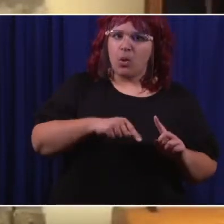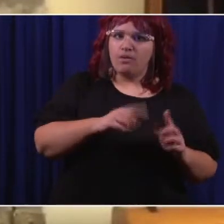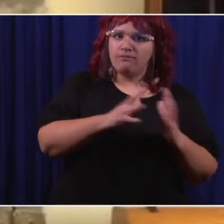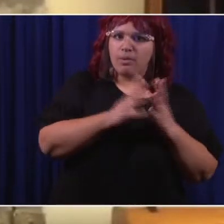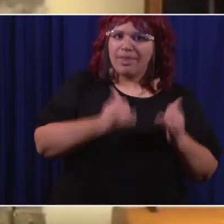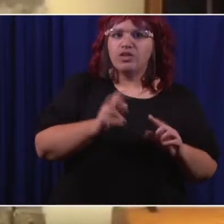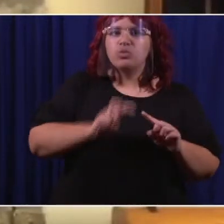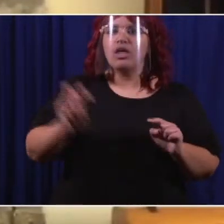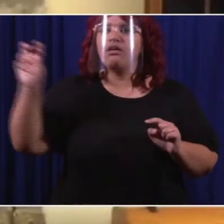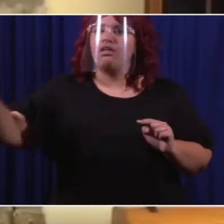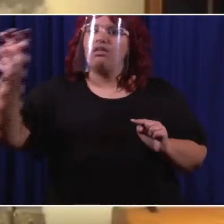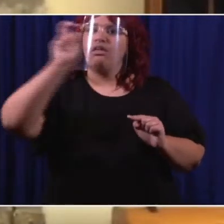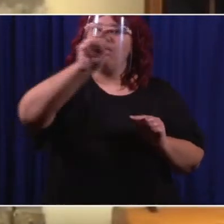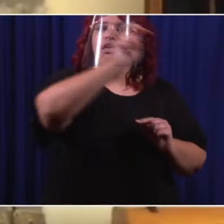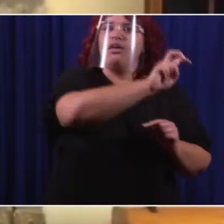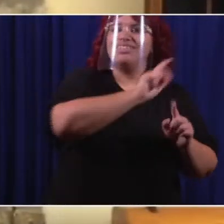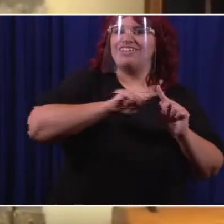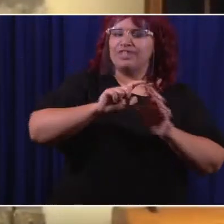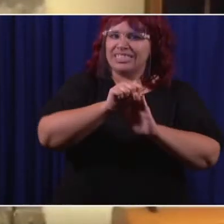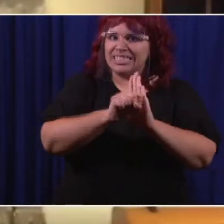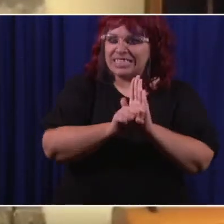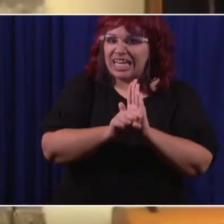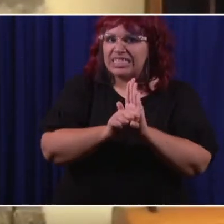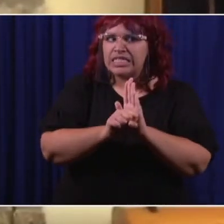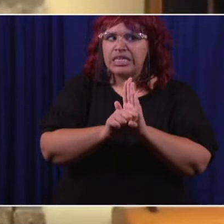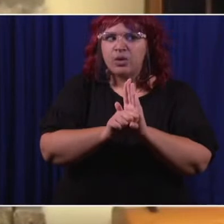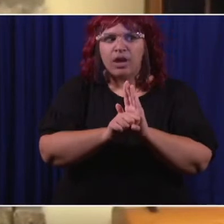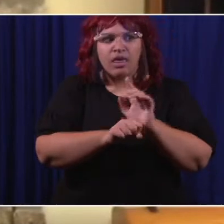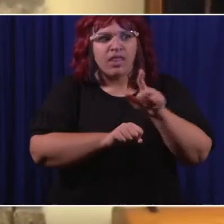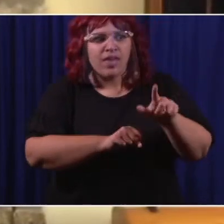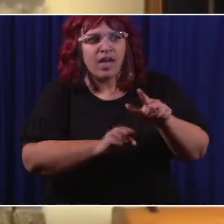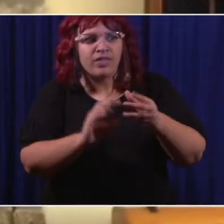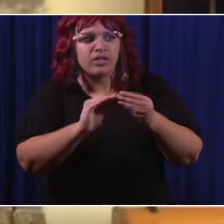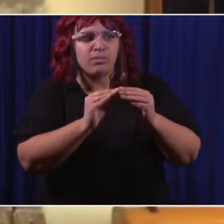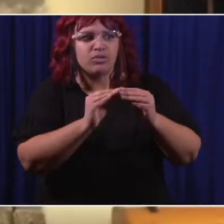Ohio. So it would seem there's an interesting example to set here.